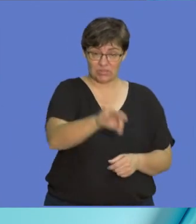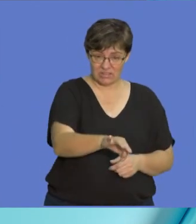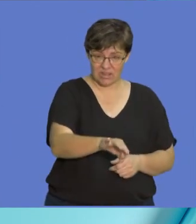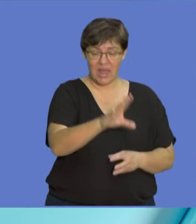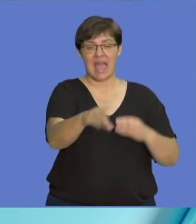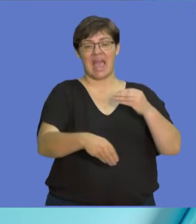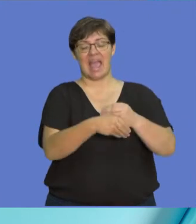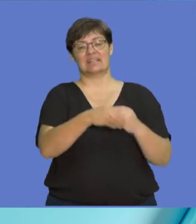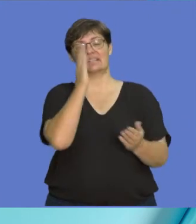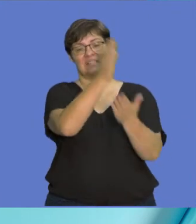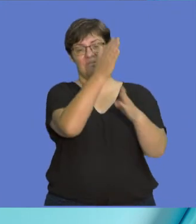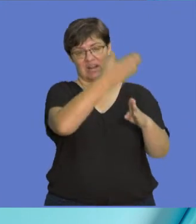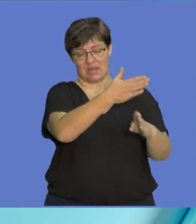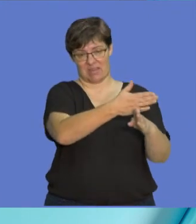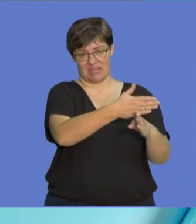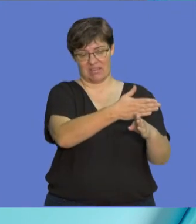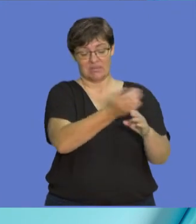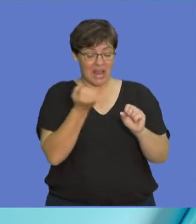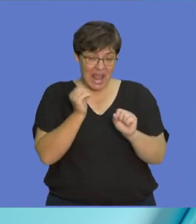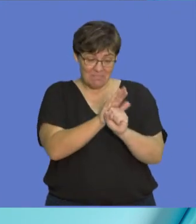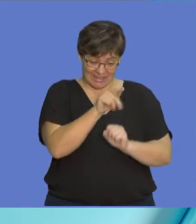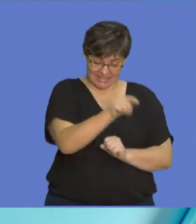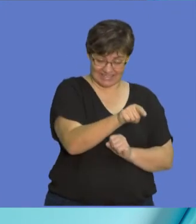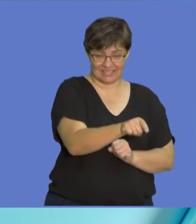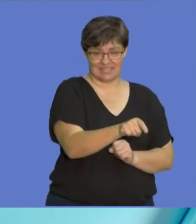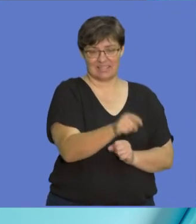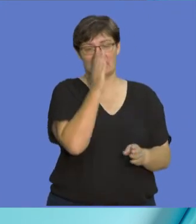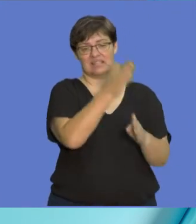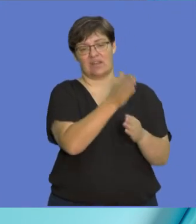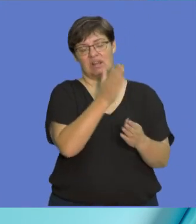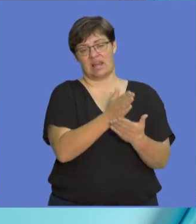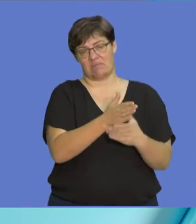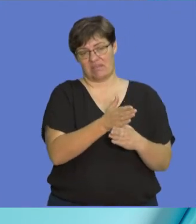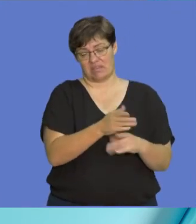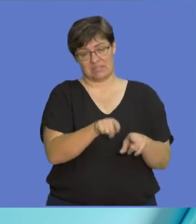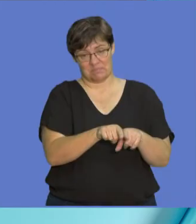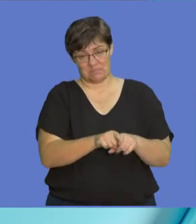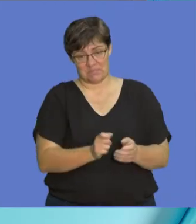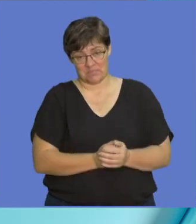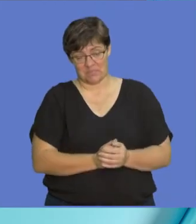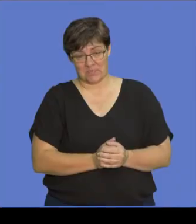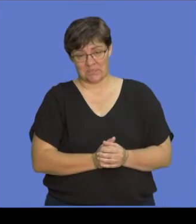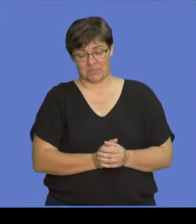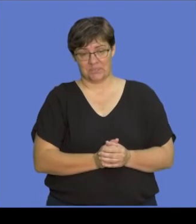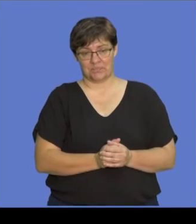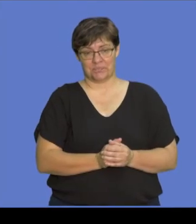to your direct labor. It would impact on your direct labor as well. Okay.